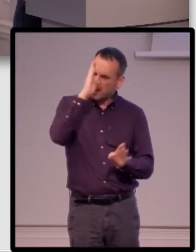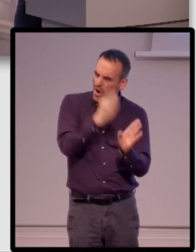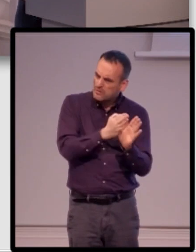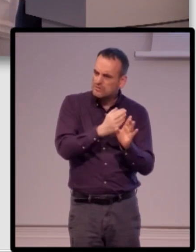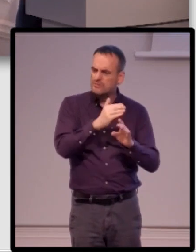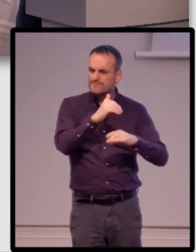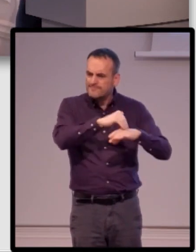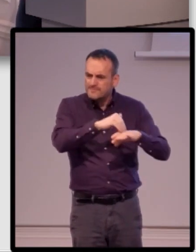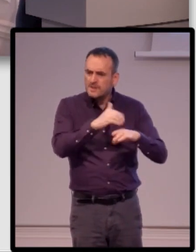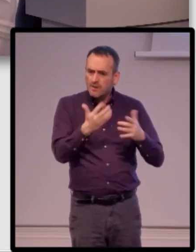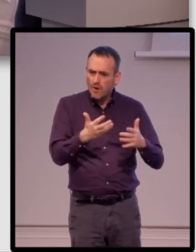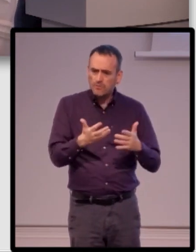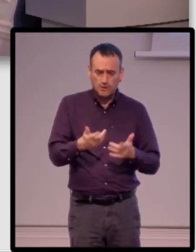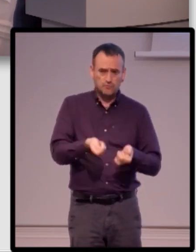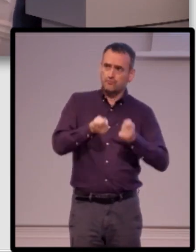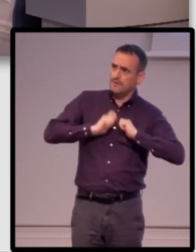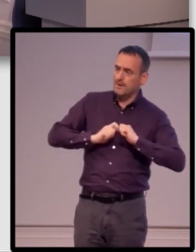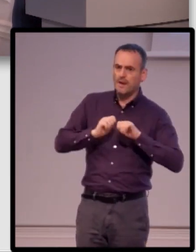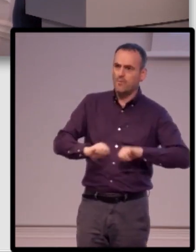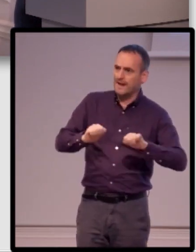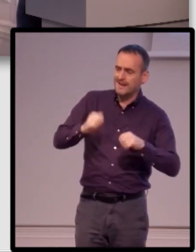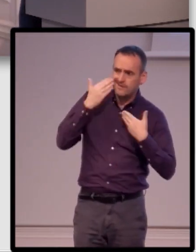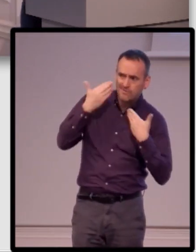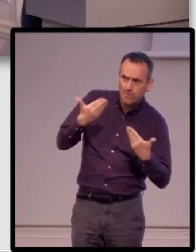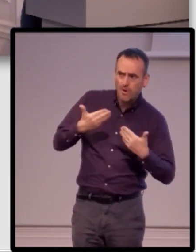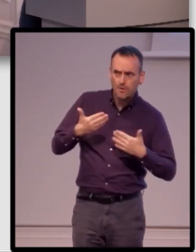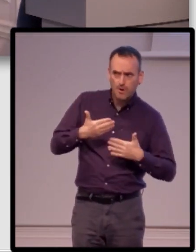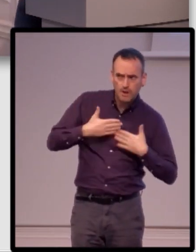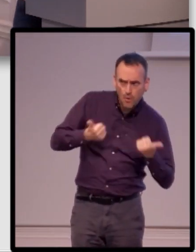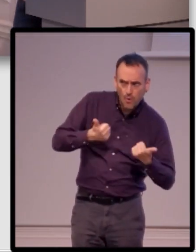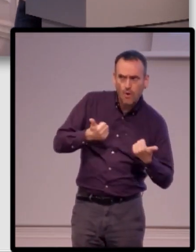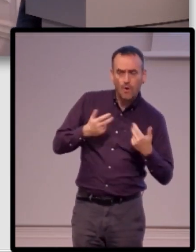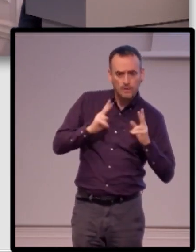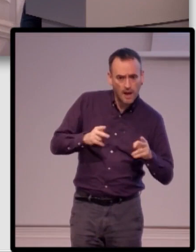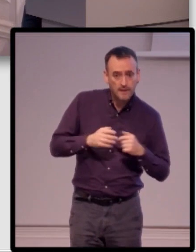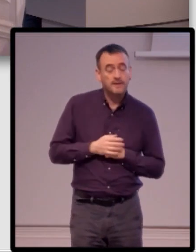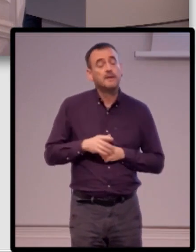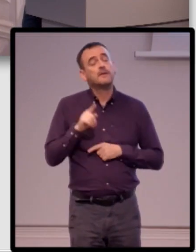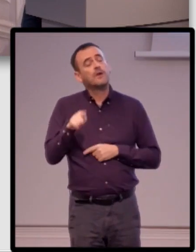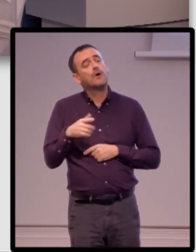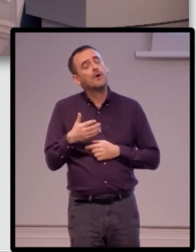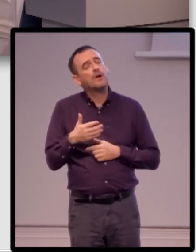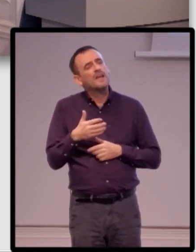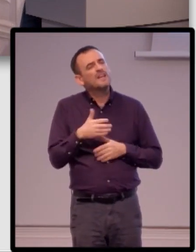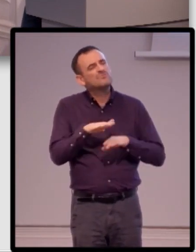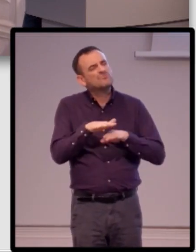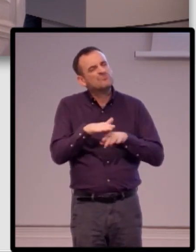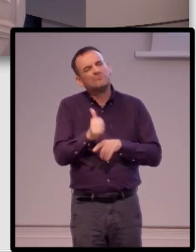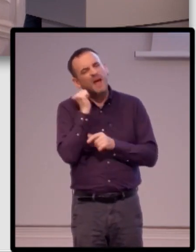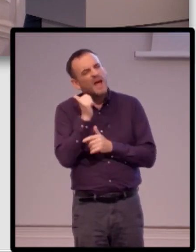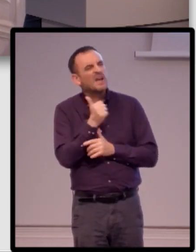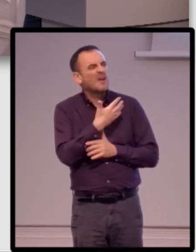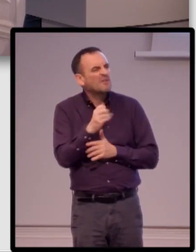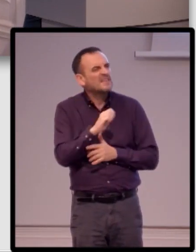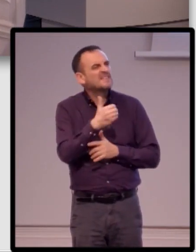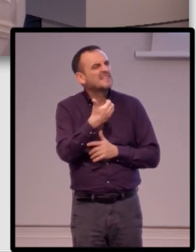either relapse or cure. As more children who in the 50s, 60s, and 70s would have died within weeks or months are